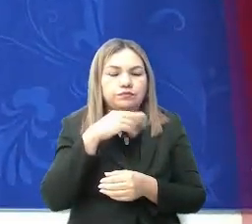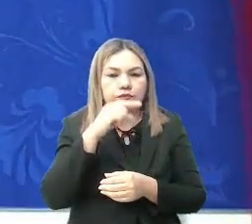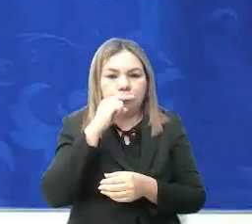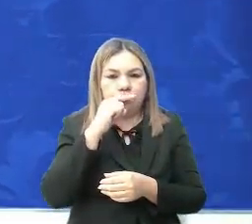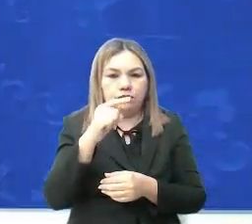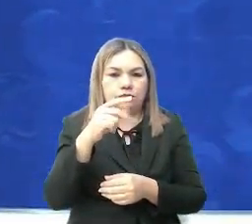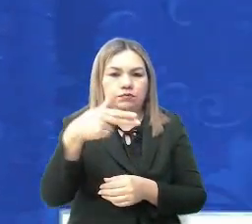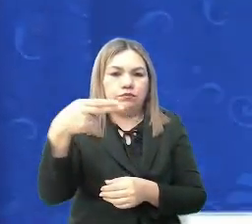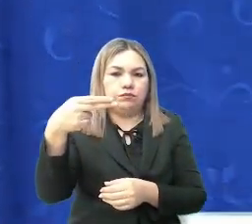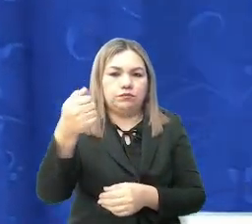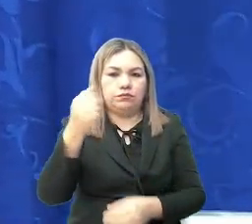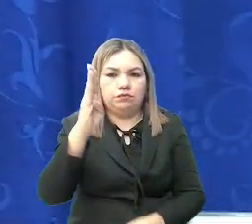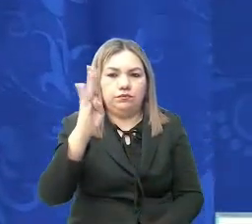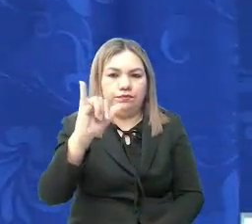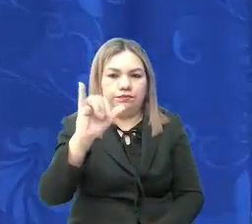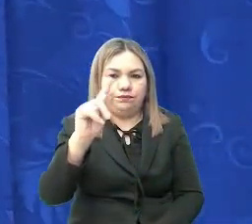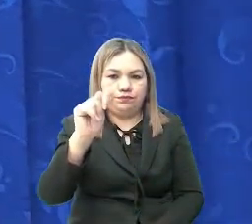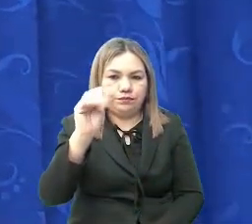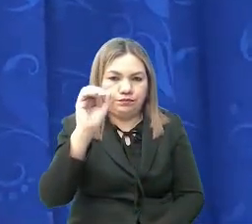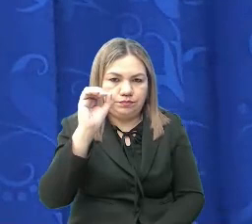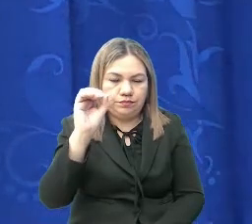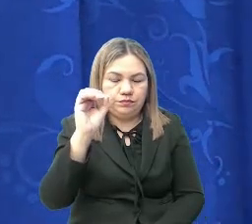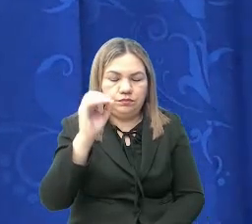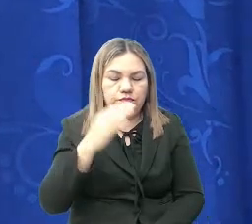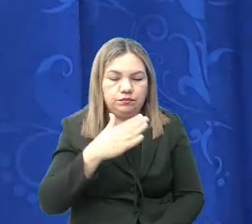but has a bad habit